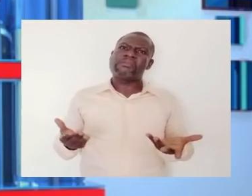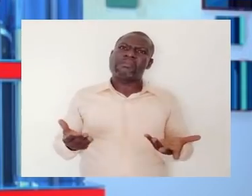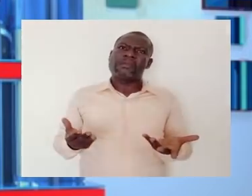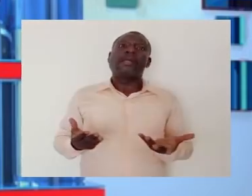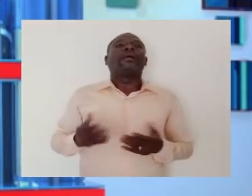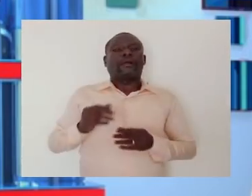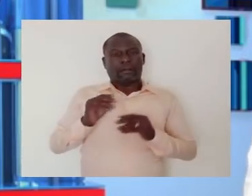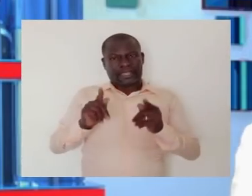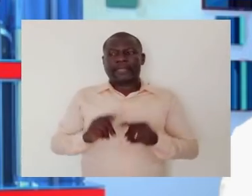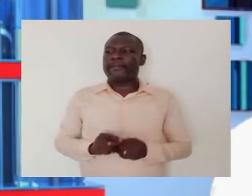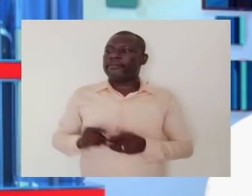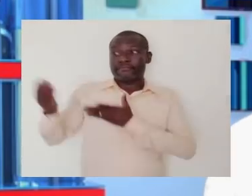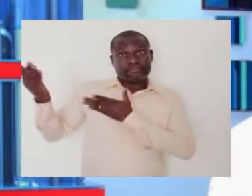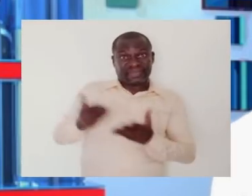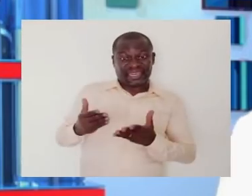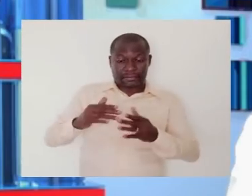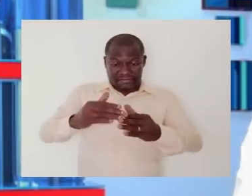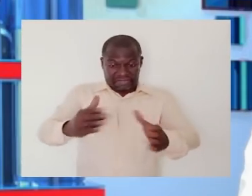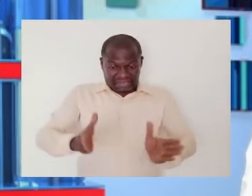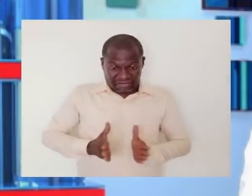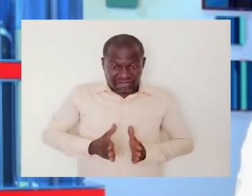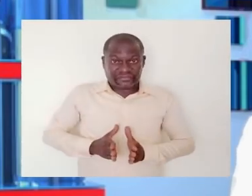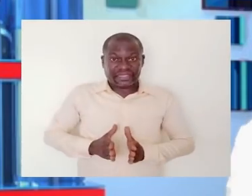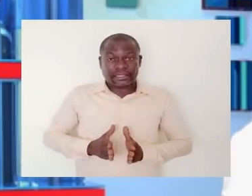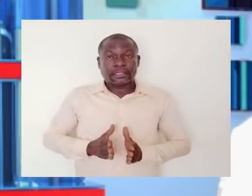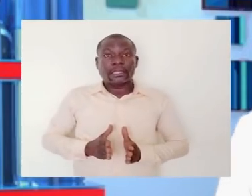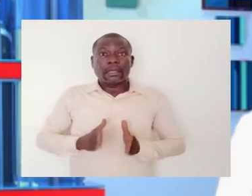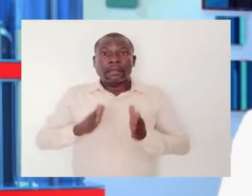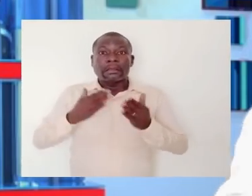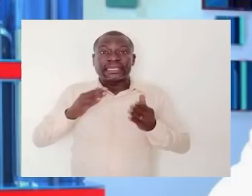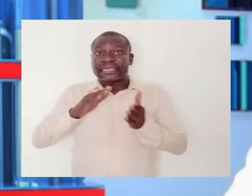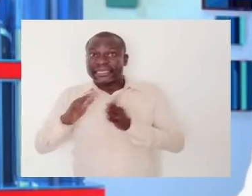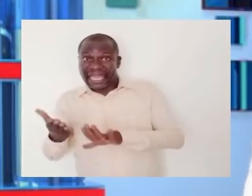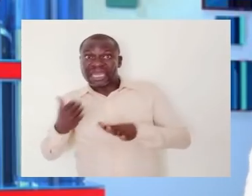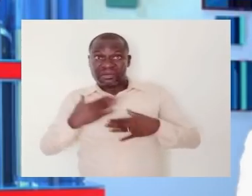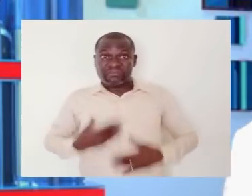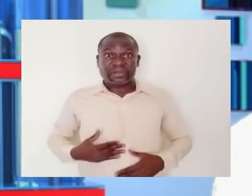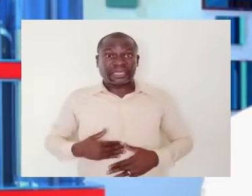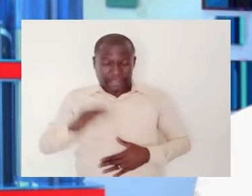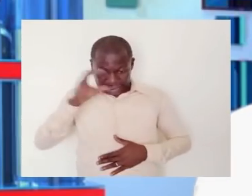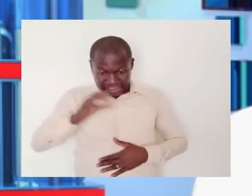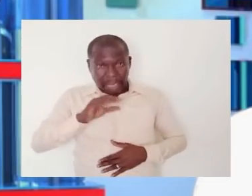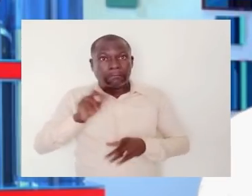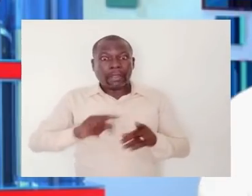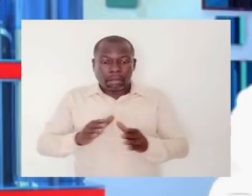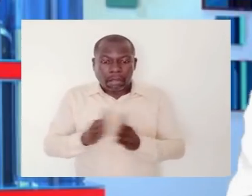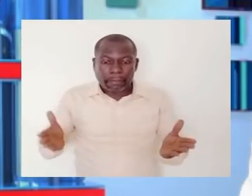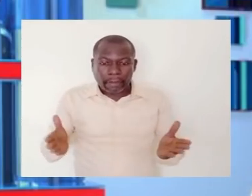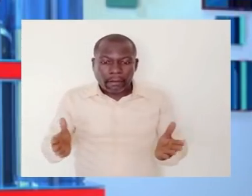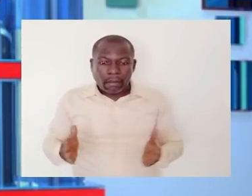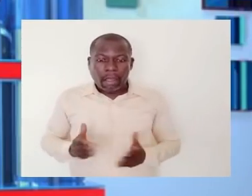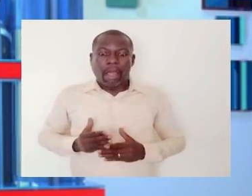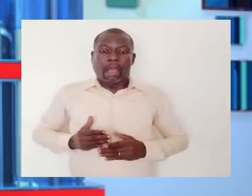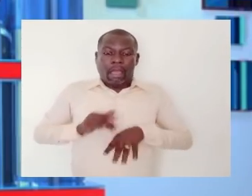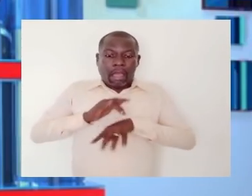hospital, and woo, and Tiko Sieno. I was here for? I say, yeah, I'm ranty, and we say, maybe Adaka is what we need, and Sani Sieno. Or will be a